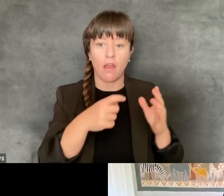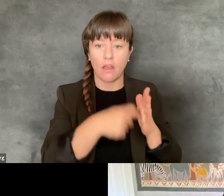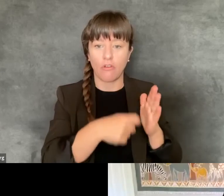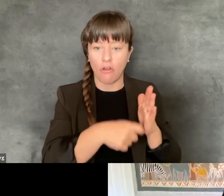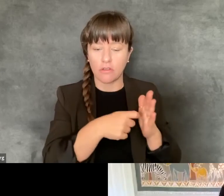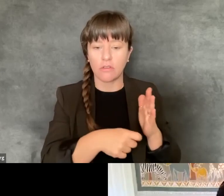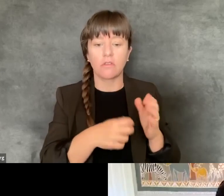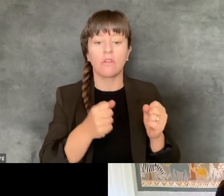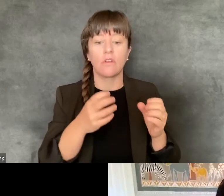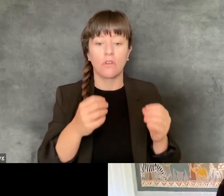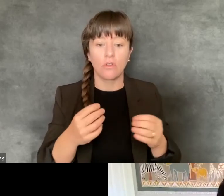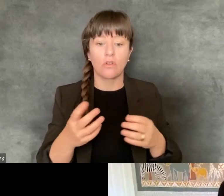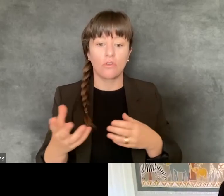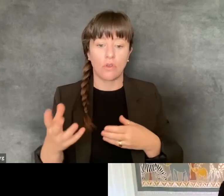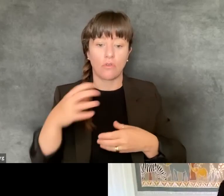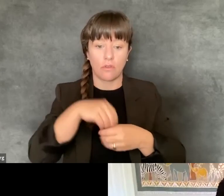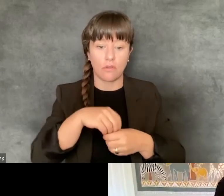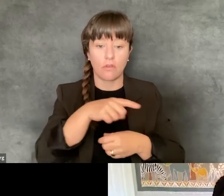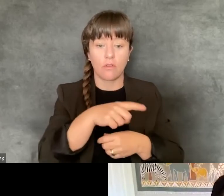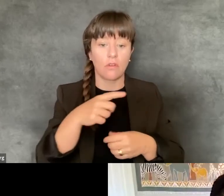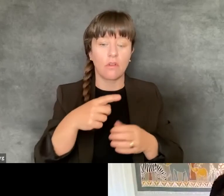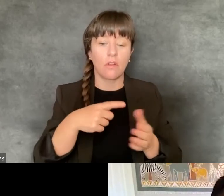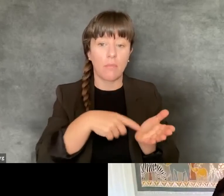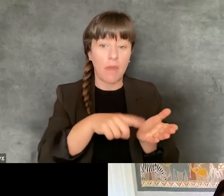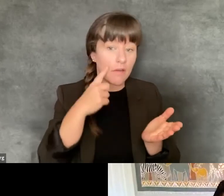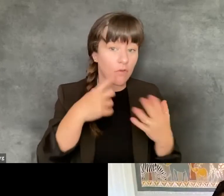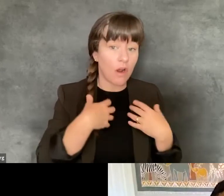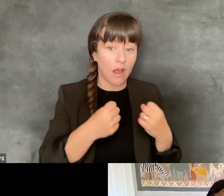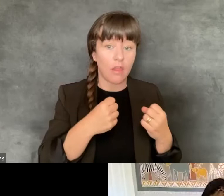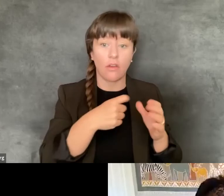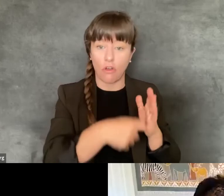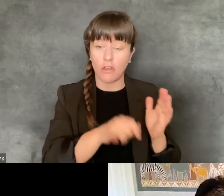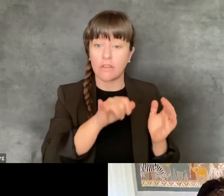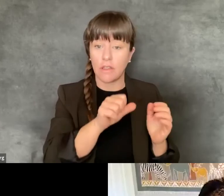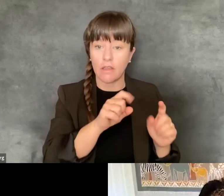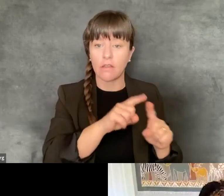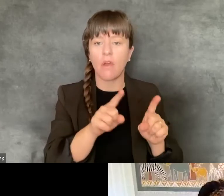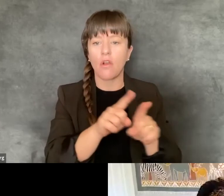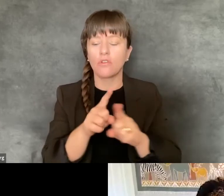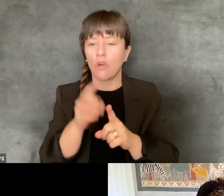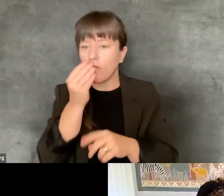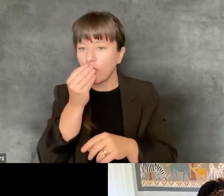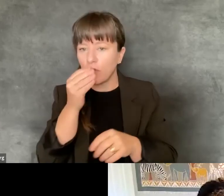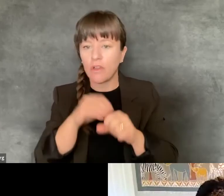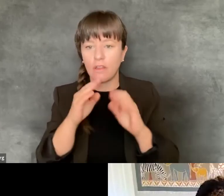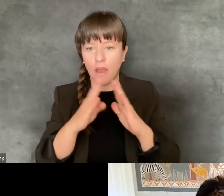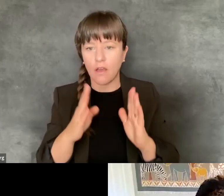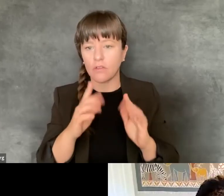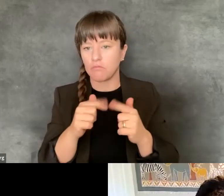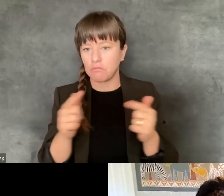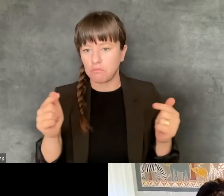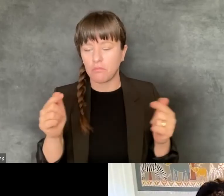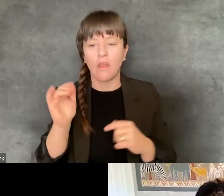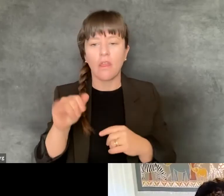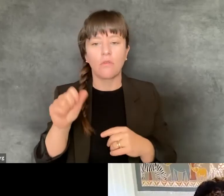activities are important, not just for paying for health costs, but also food in the household and all that. So that was